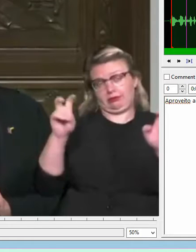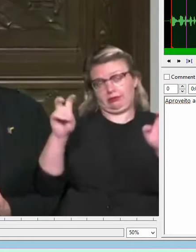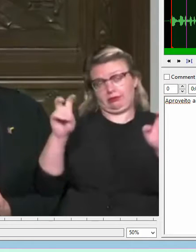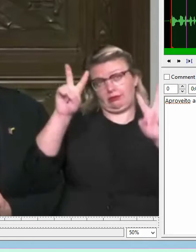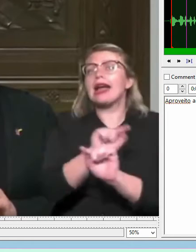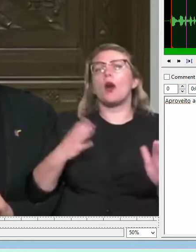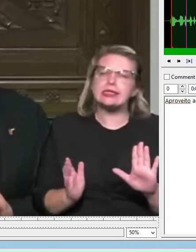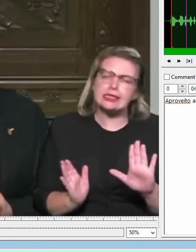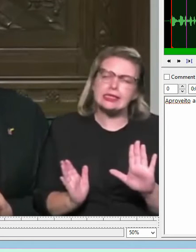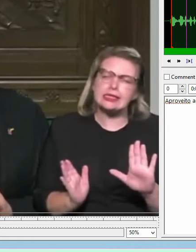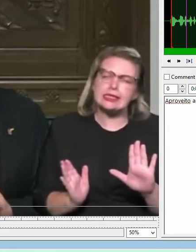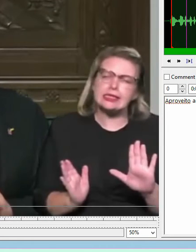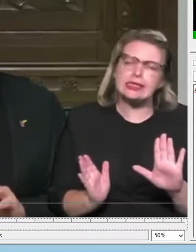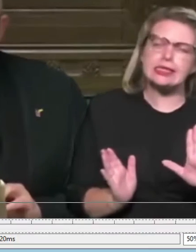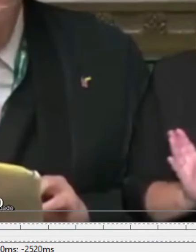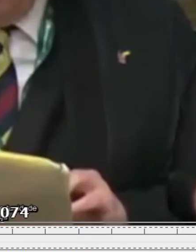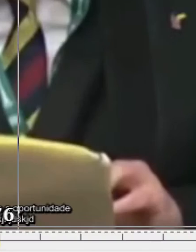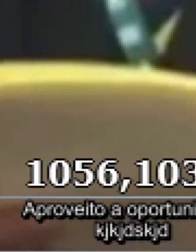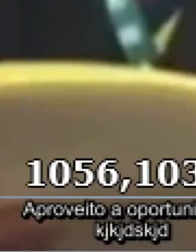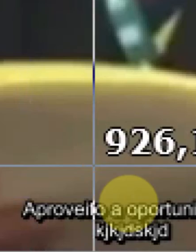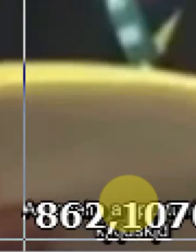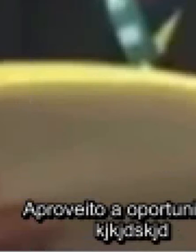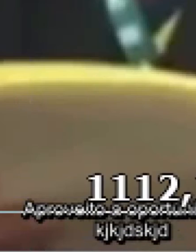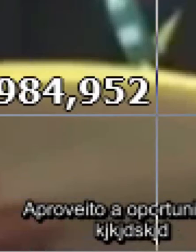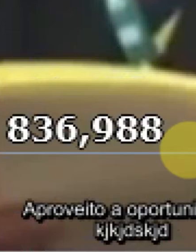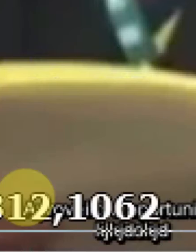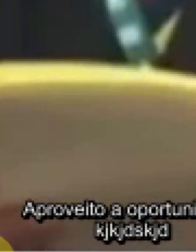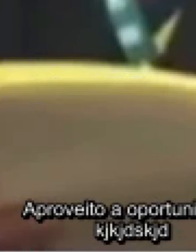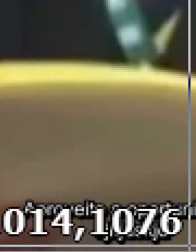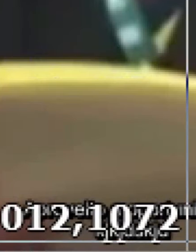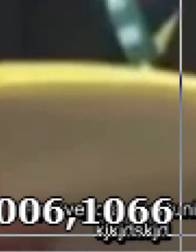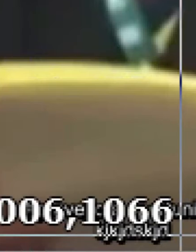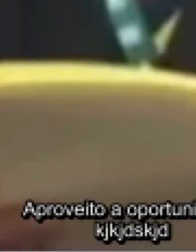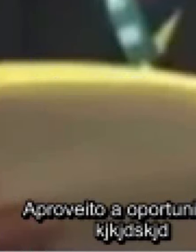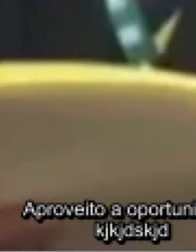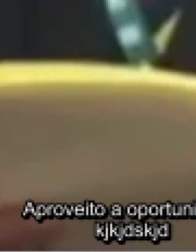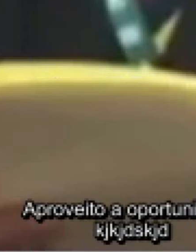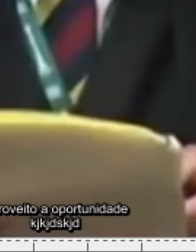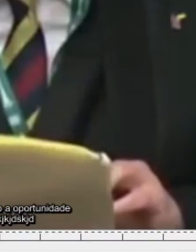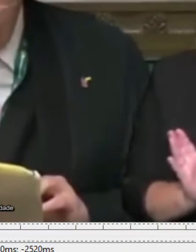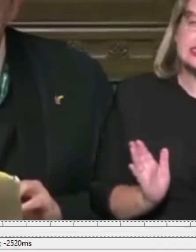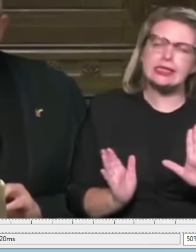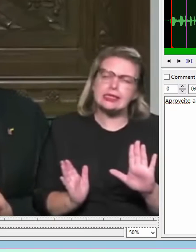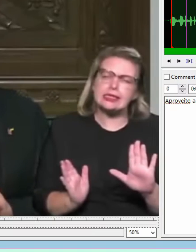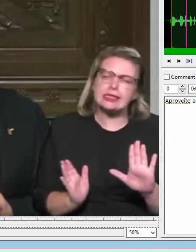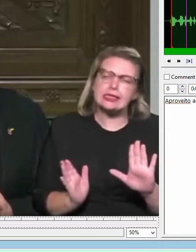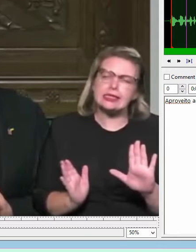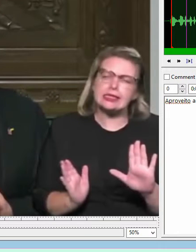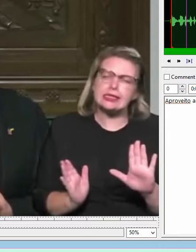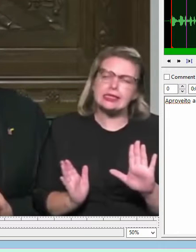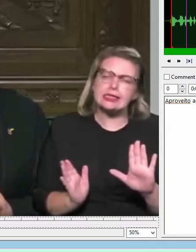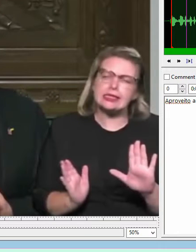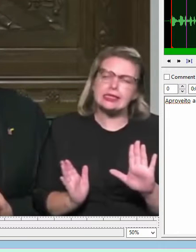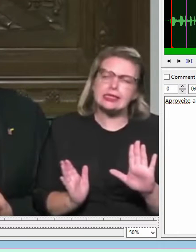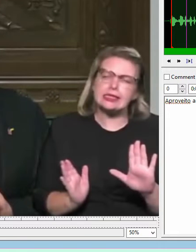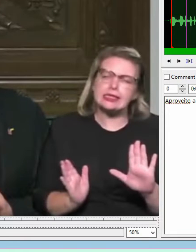need. And you can see here that you have a line break. I'm going to